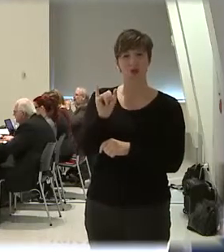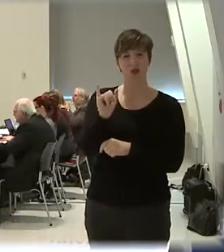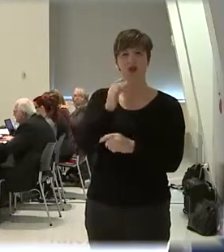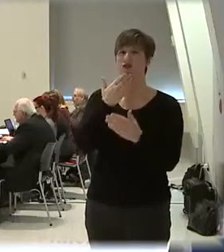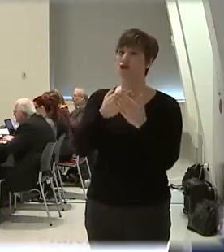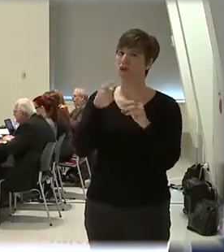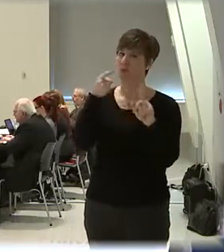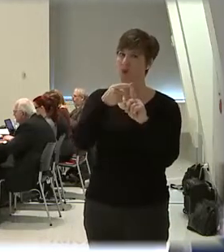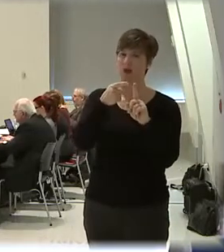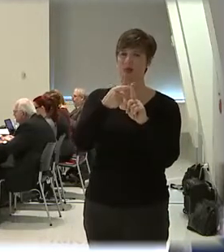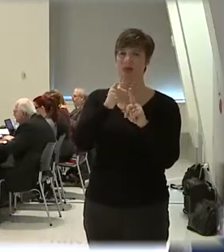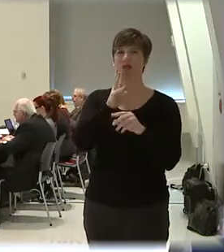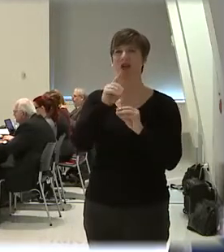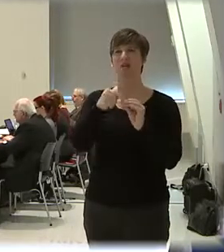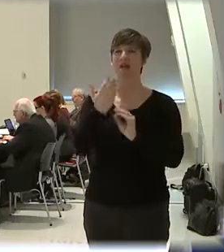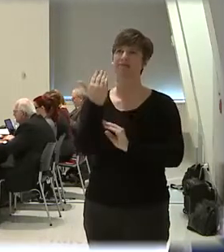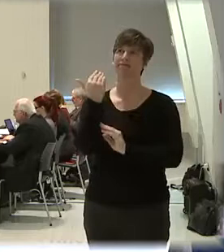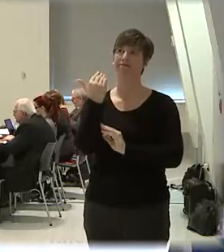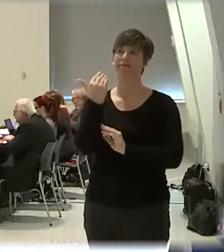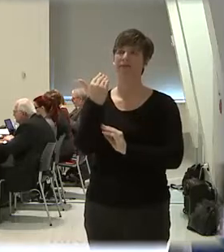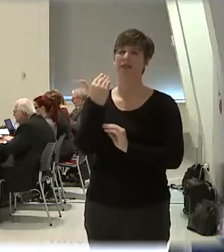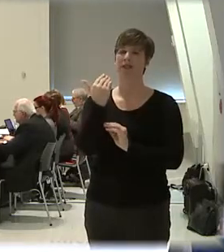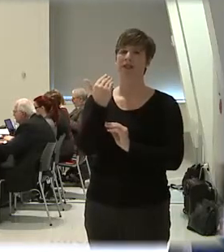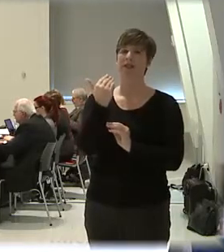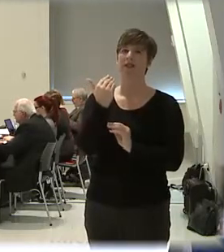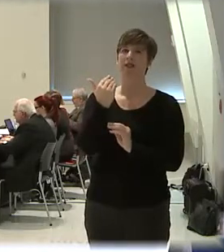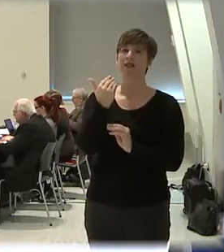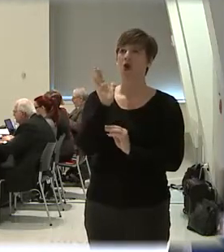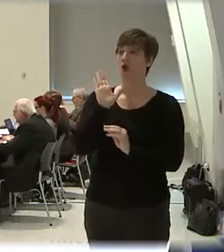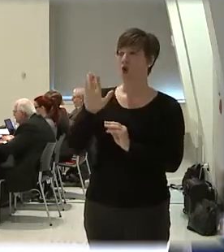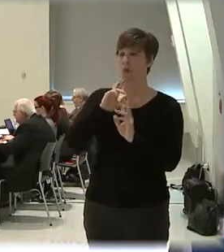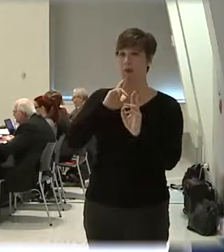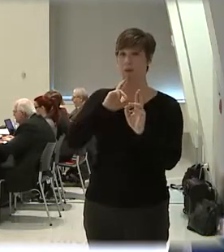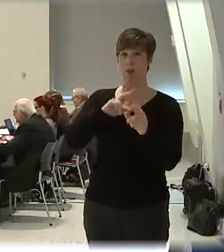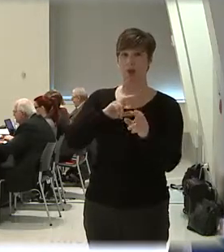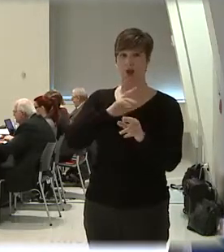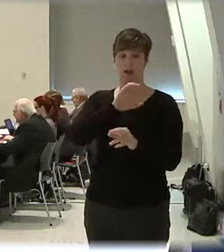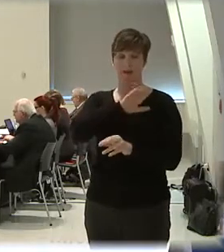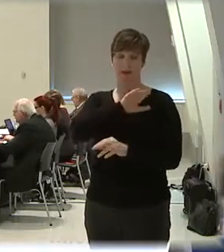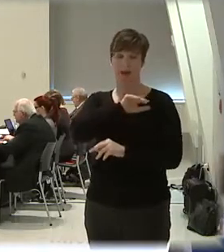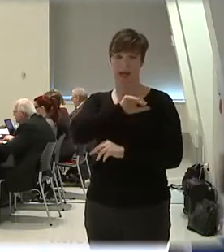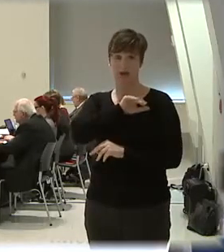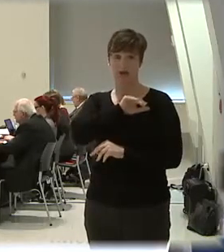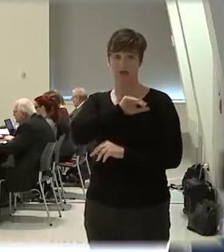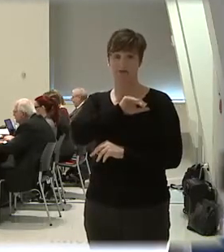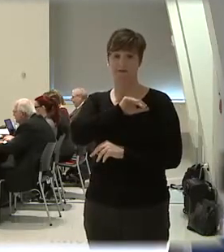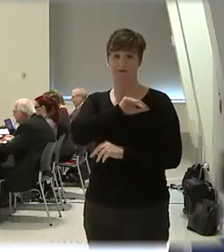that was touched on in the PERF report on body cameras, which was